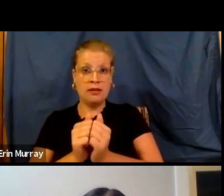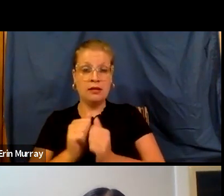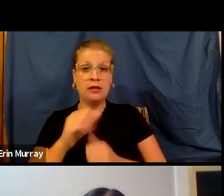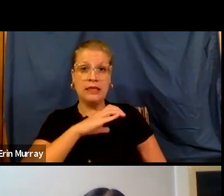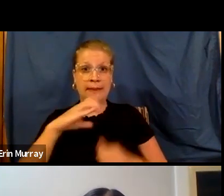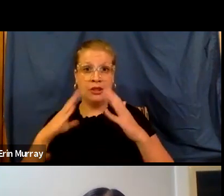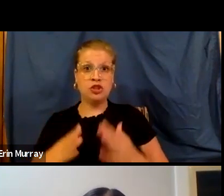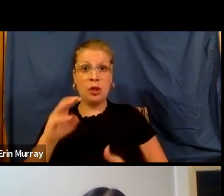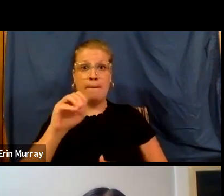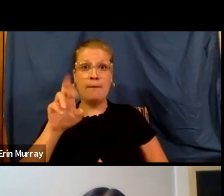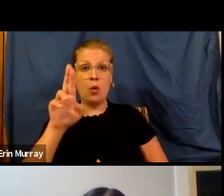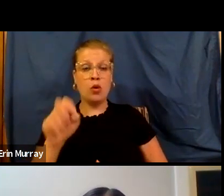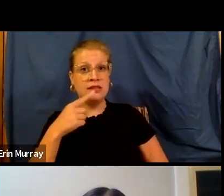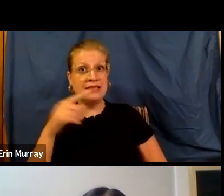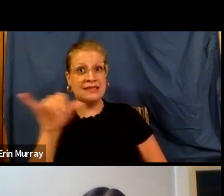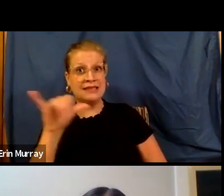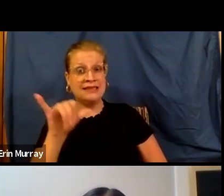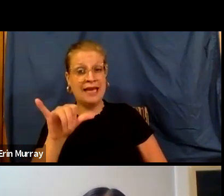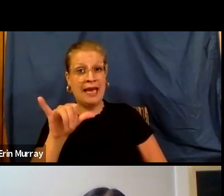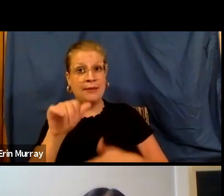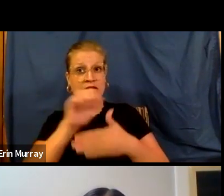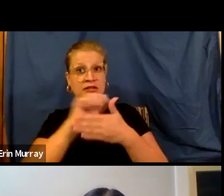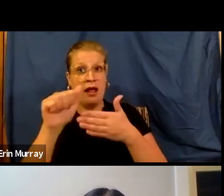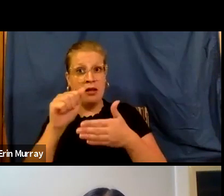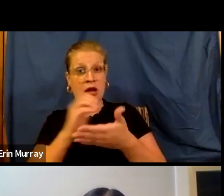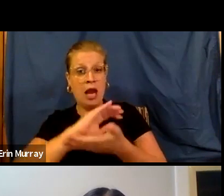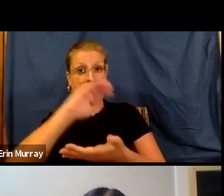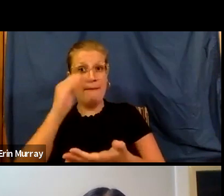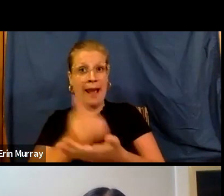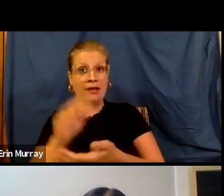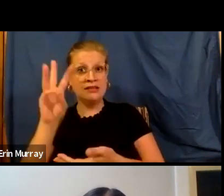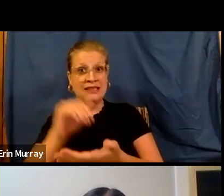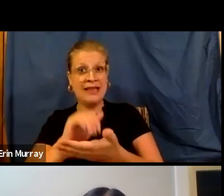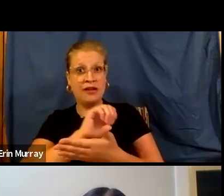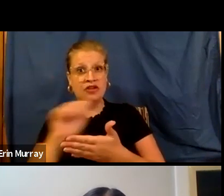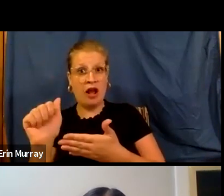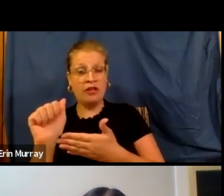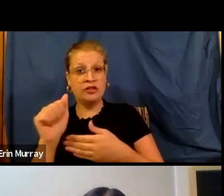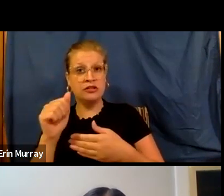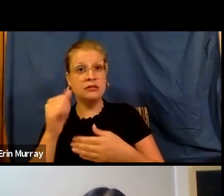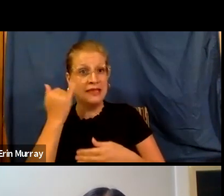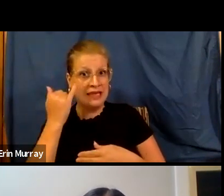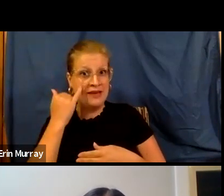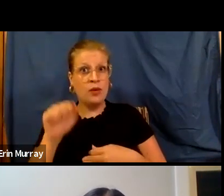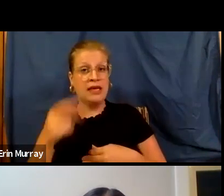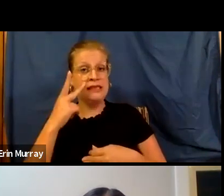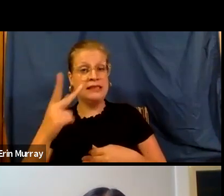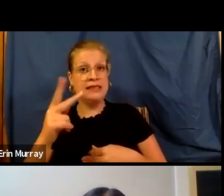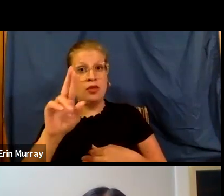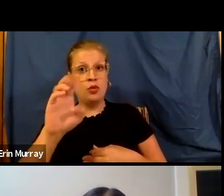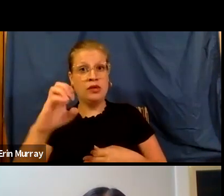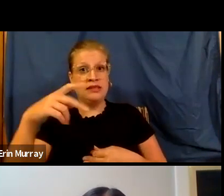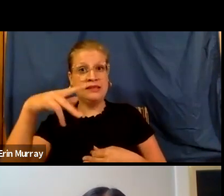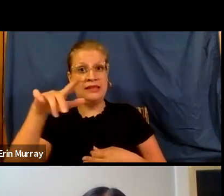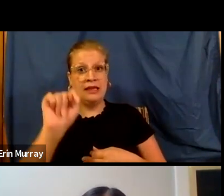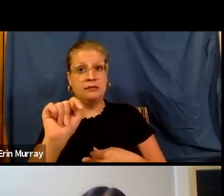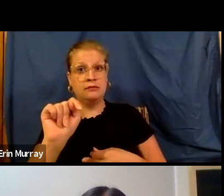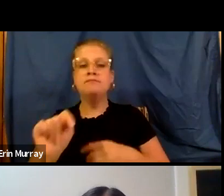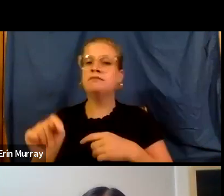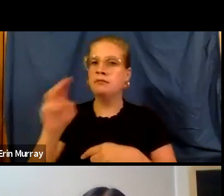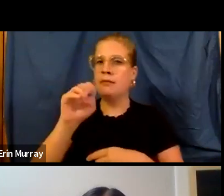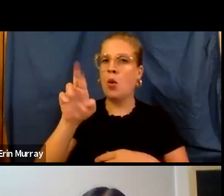using the same dollar amount of $6,000 to be allocated as we receive the receipts. Yeah, I'm comfortable